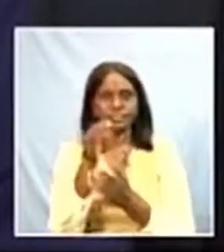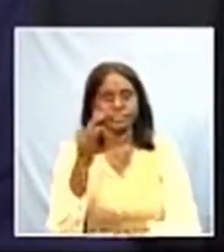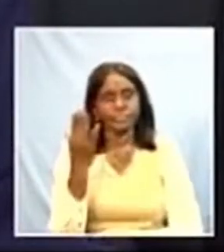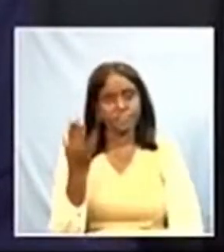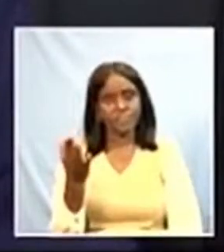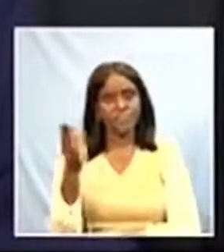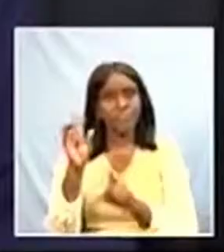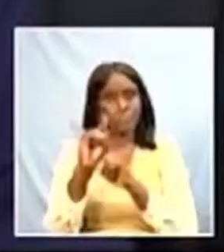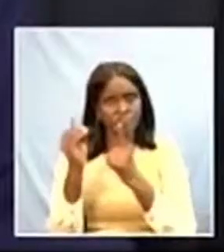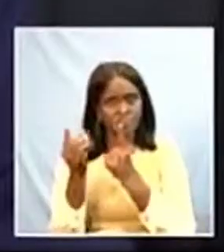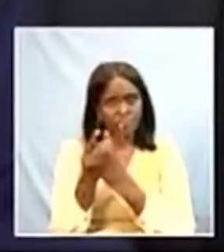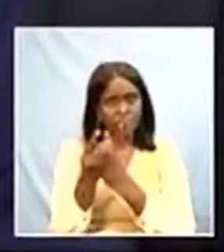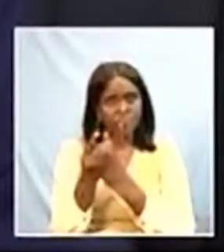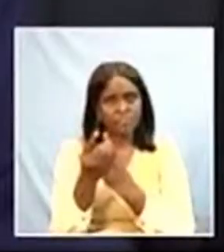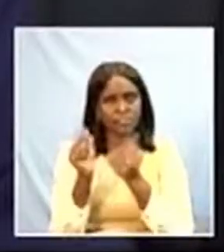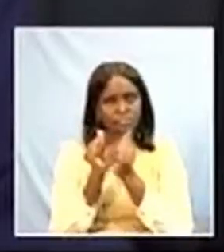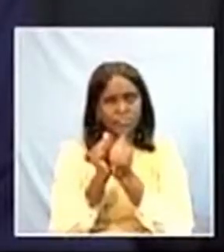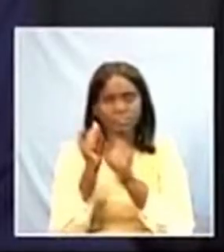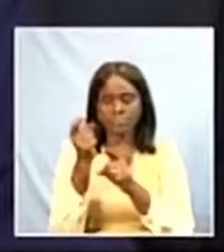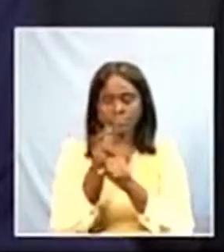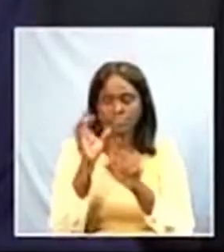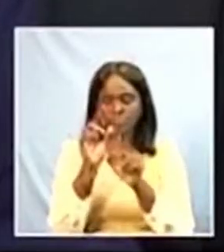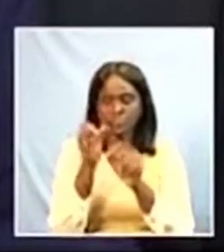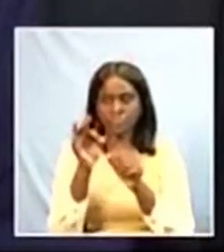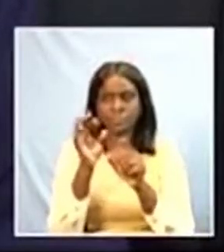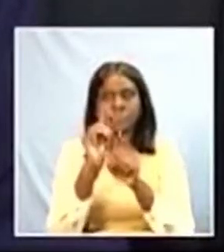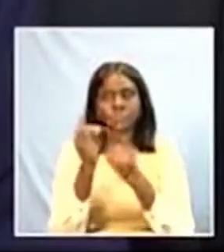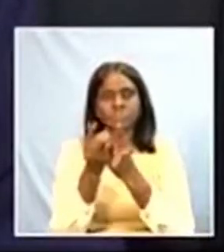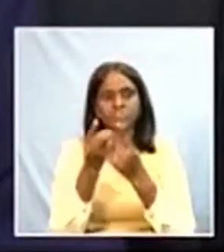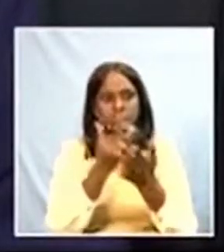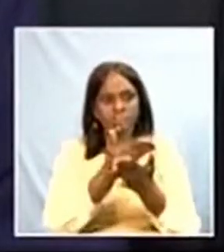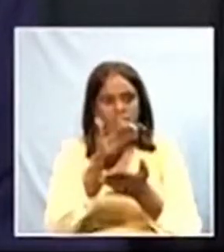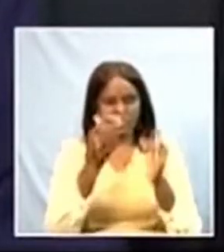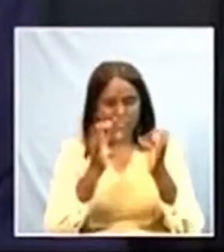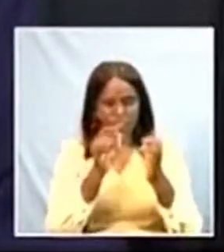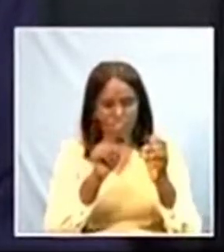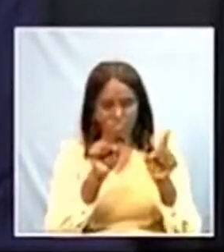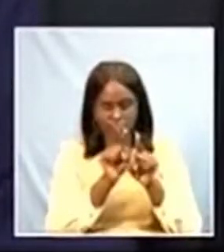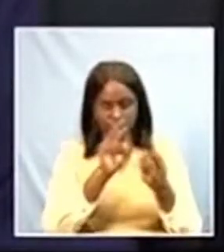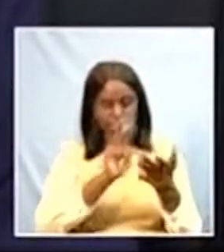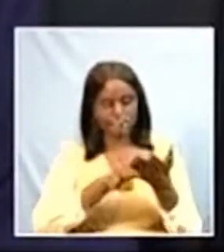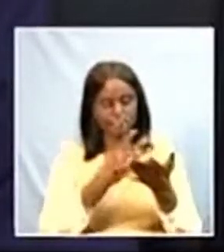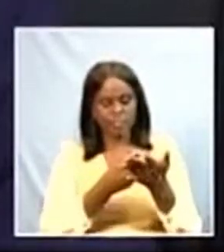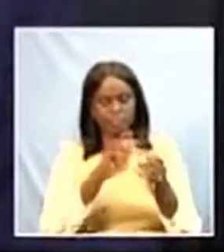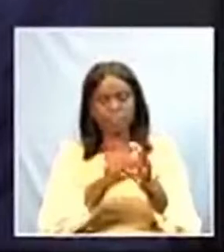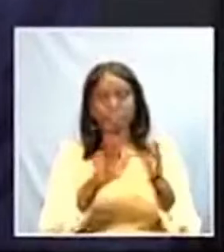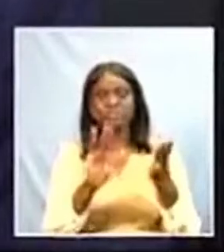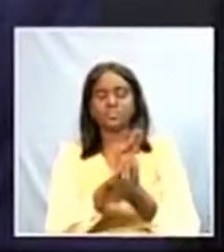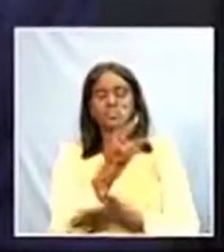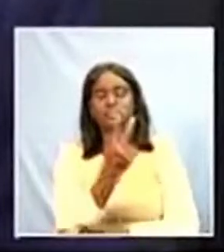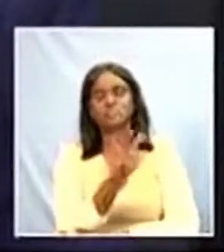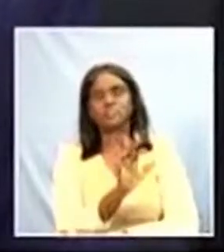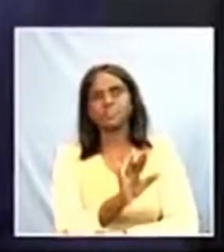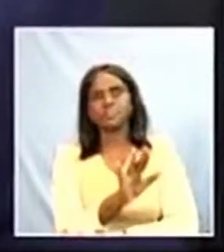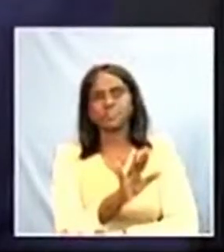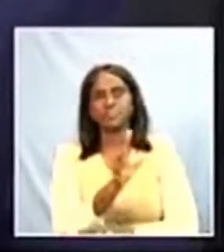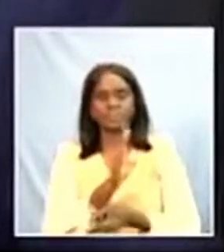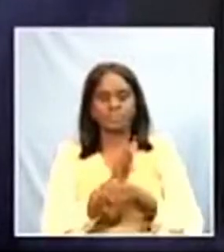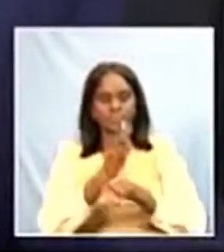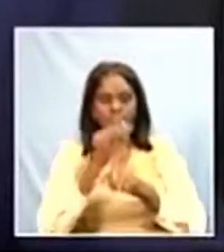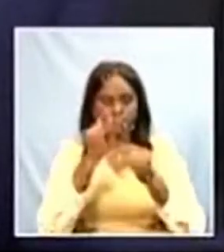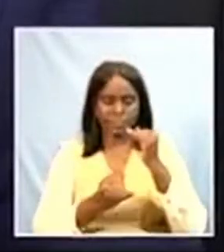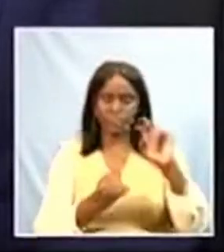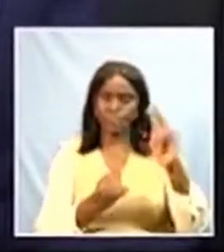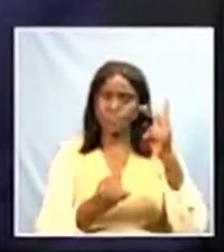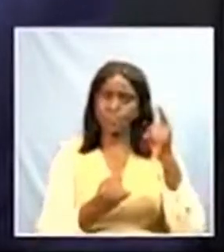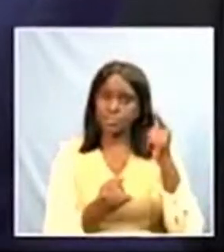the district procurement committee, as witnessed on page 2? Then the second